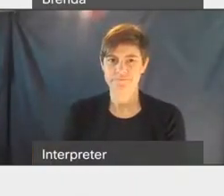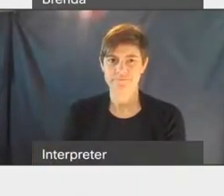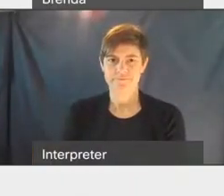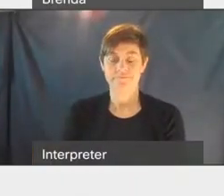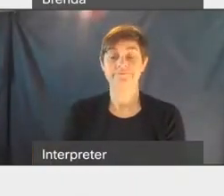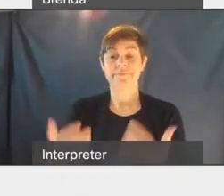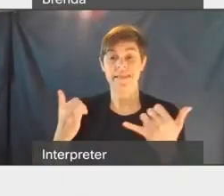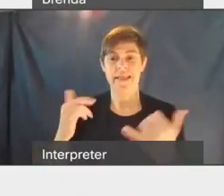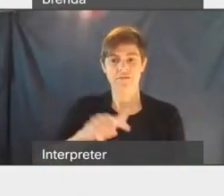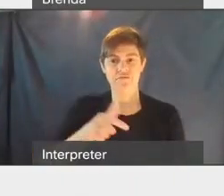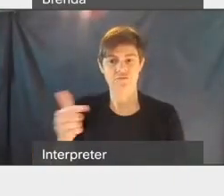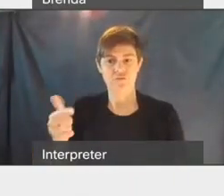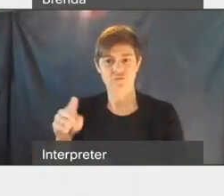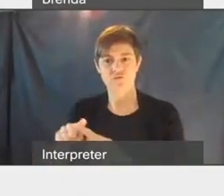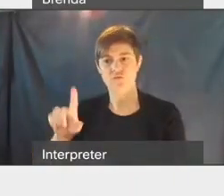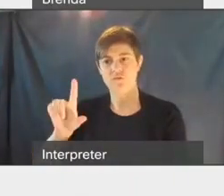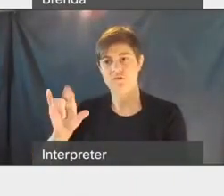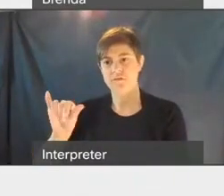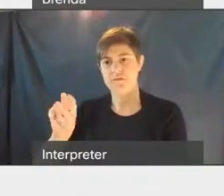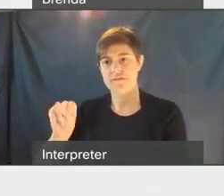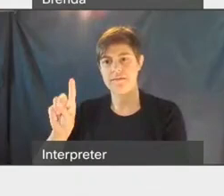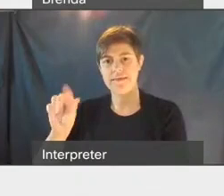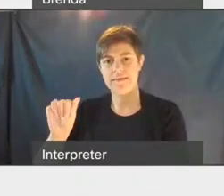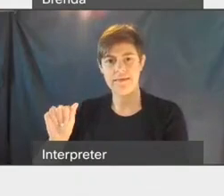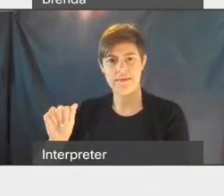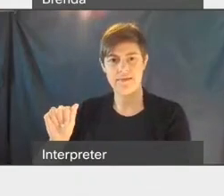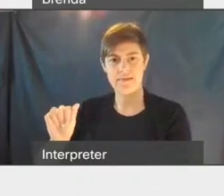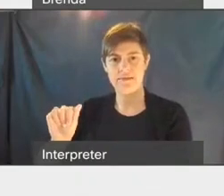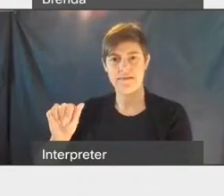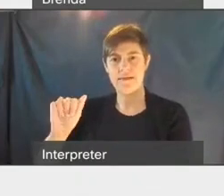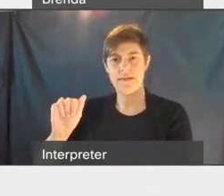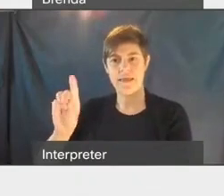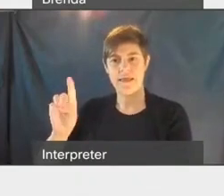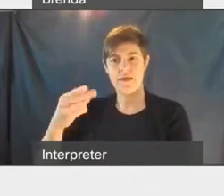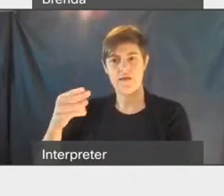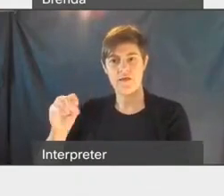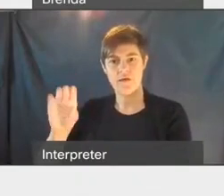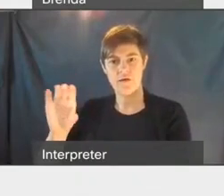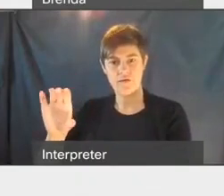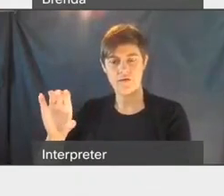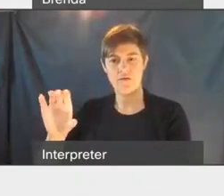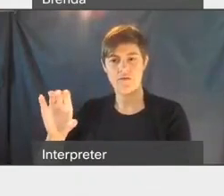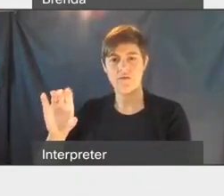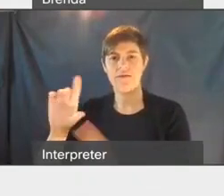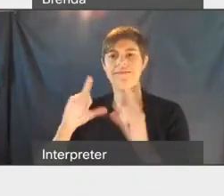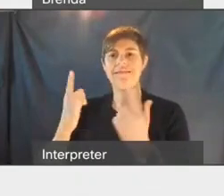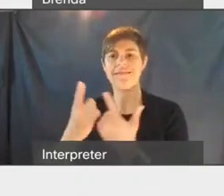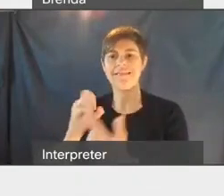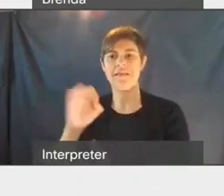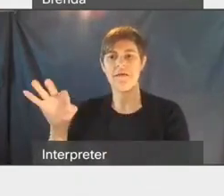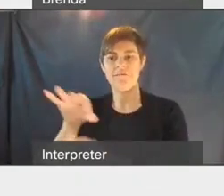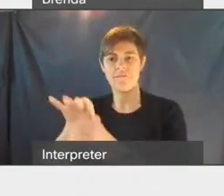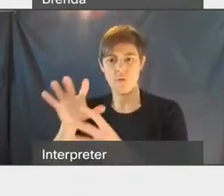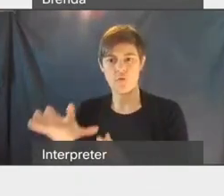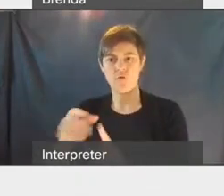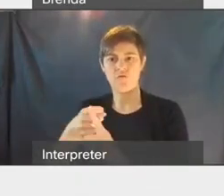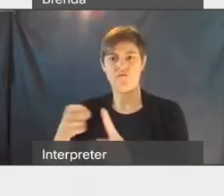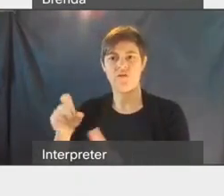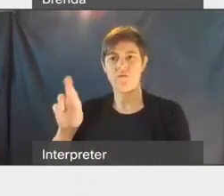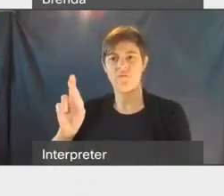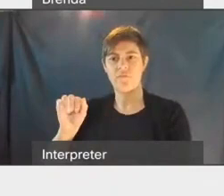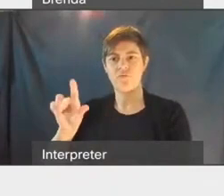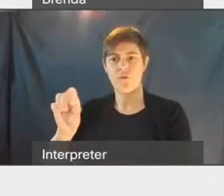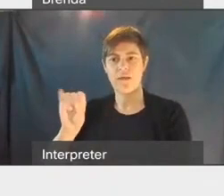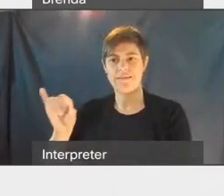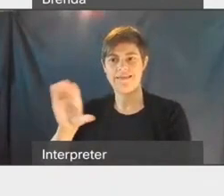I now turn to Linda Uthoff, League of Women Voters in Manhattan, Riley County. Welcome, Linda. Thank